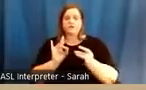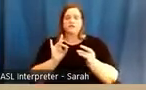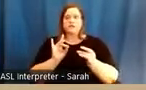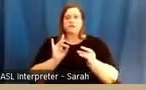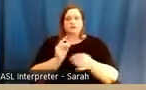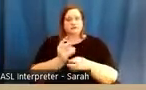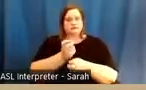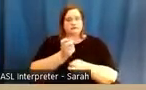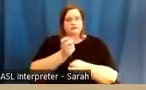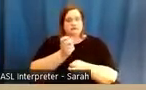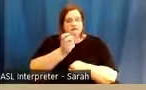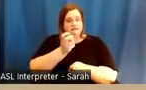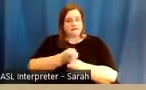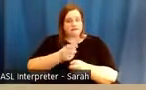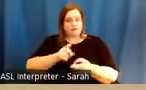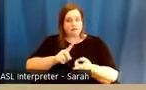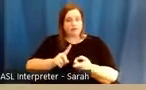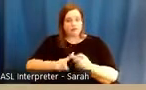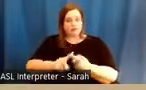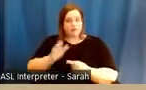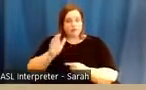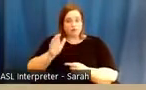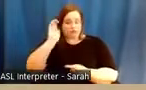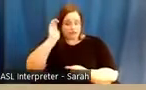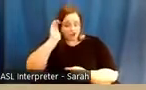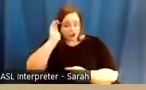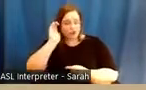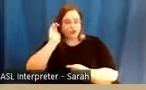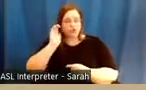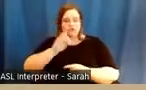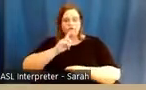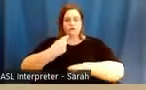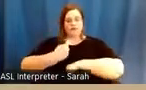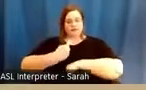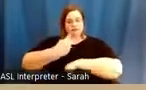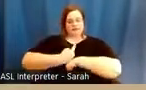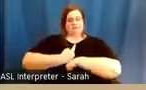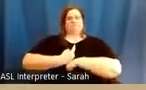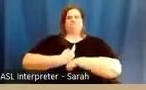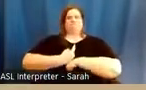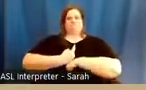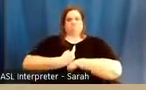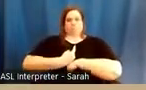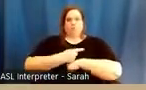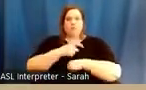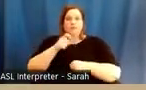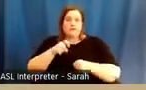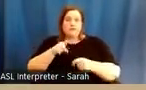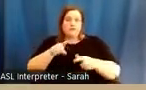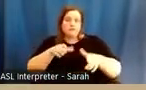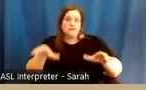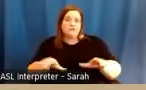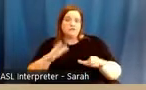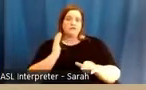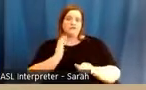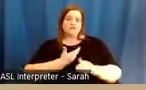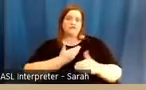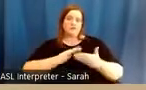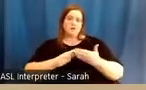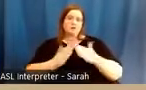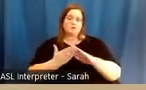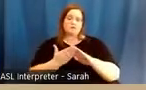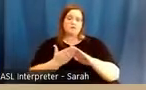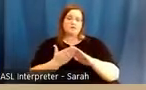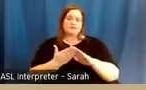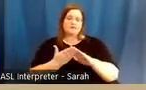hear, and they're really putting us on the spot in terms of what needs to be done for our communities that need